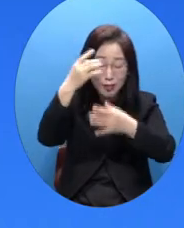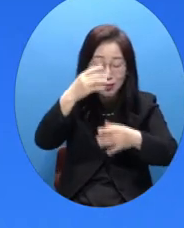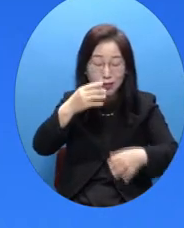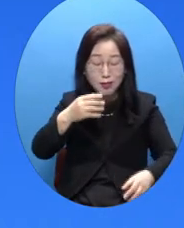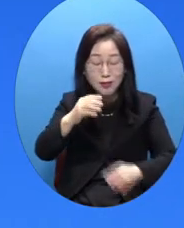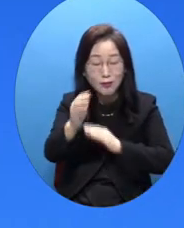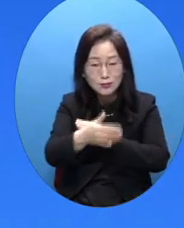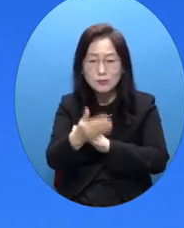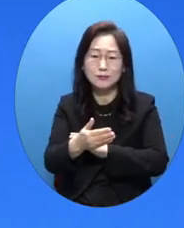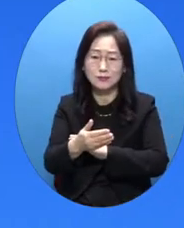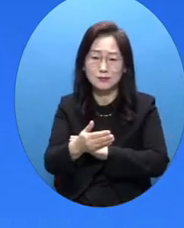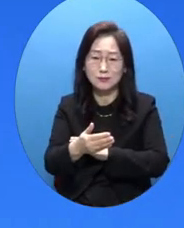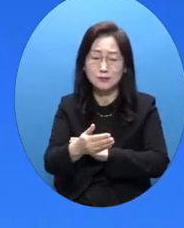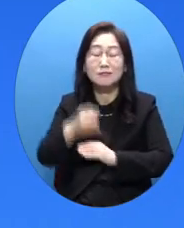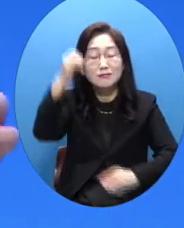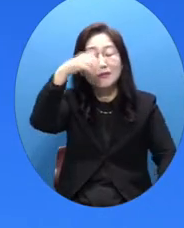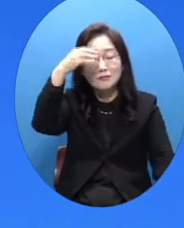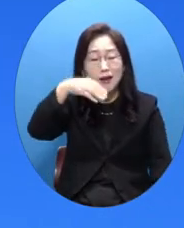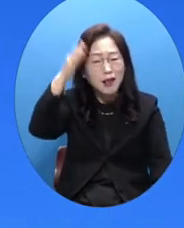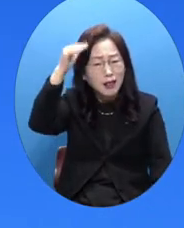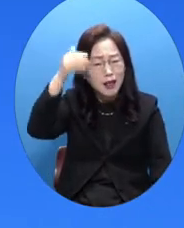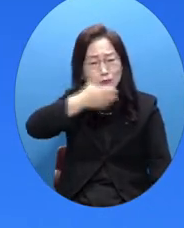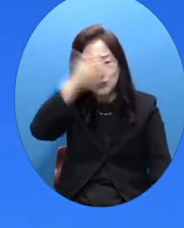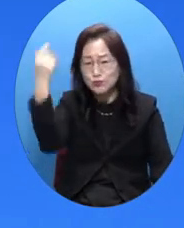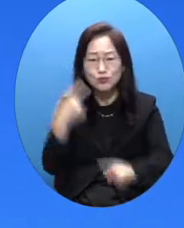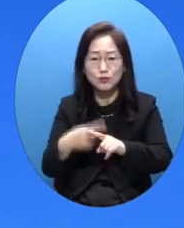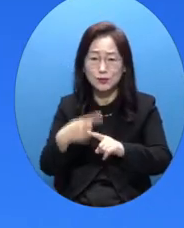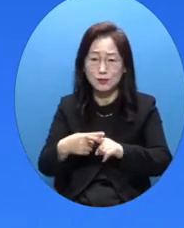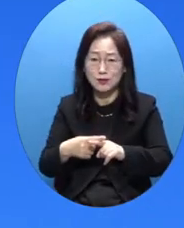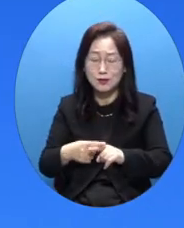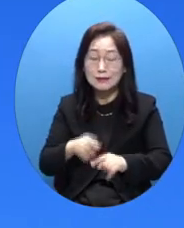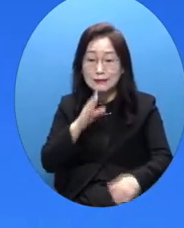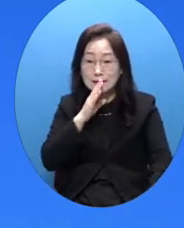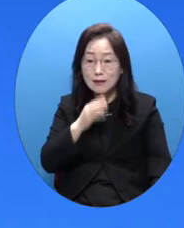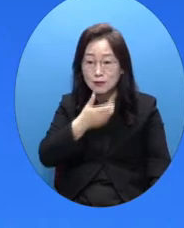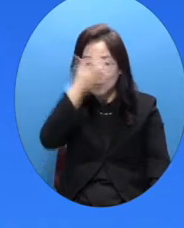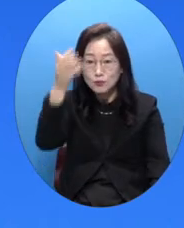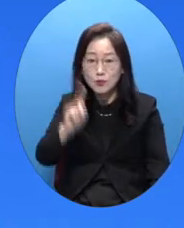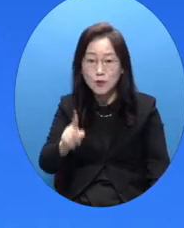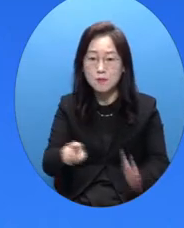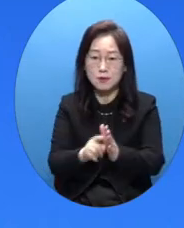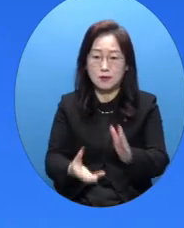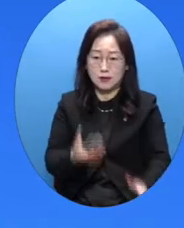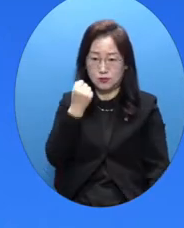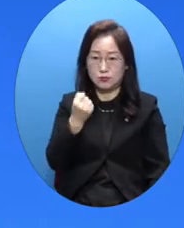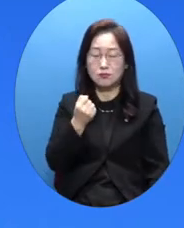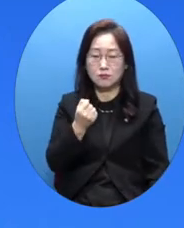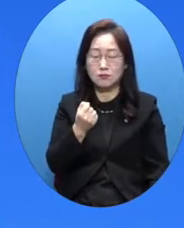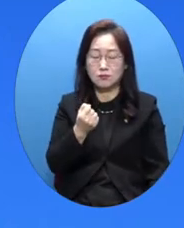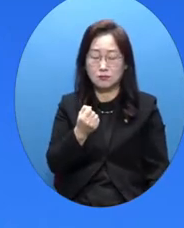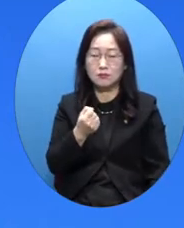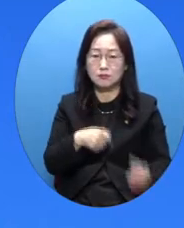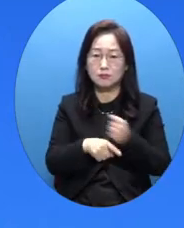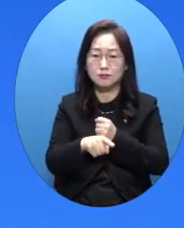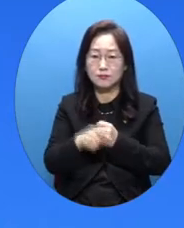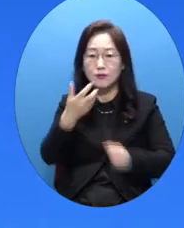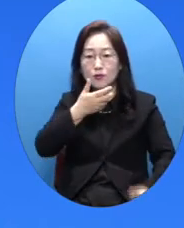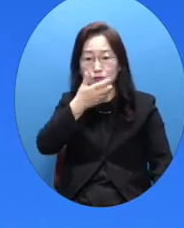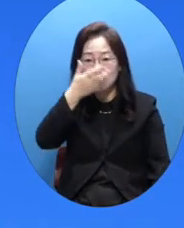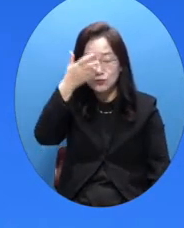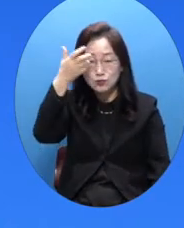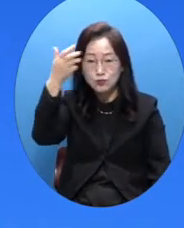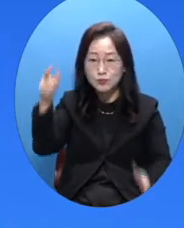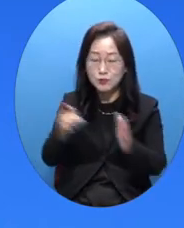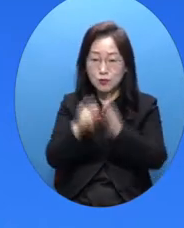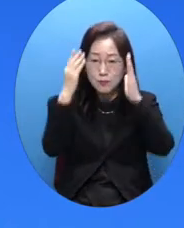dreams without faith are merely just dreams dreams but faith